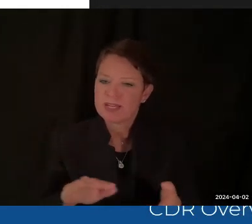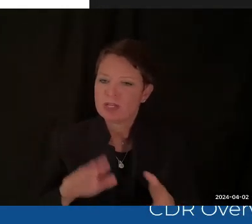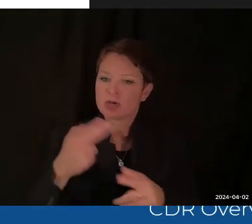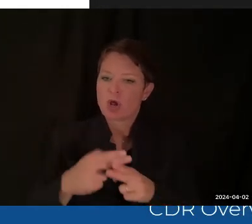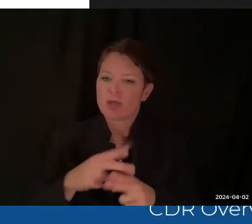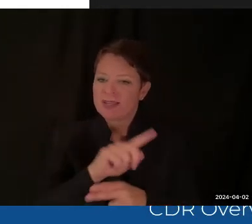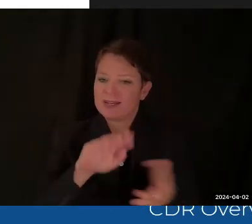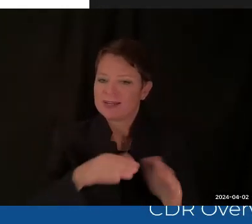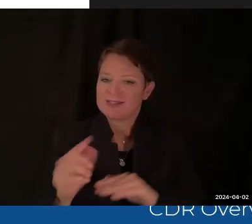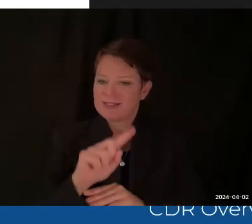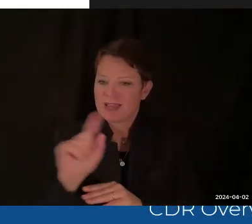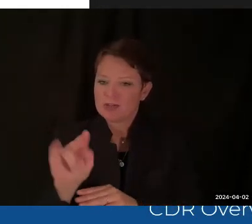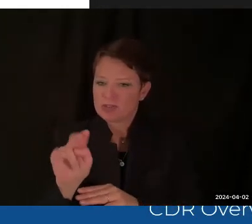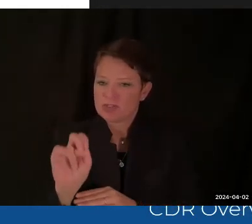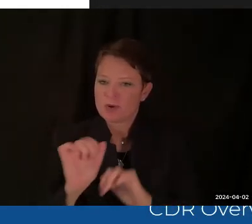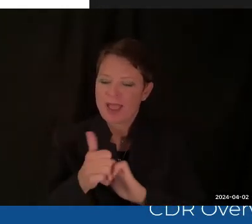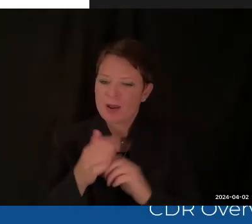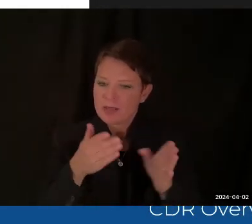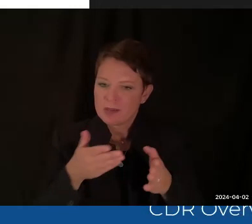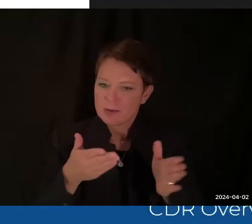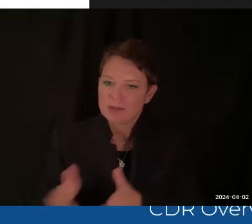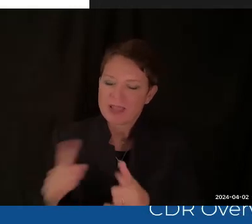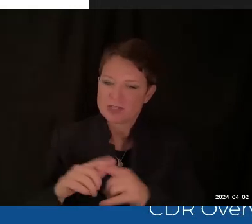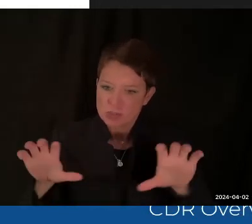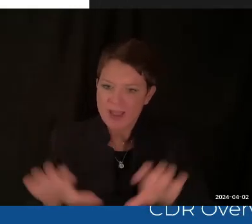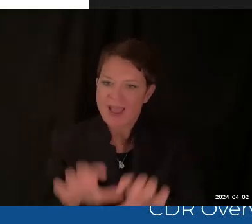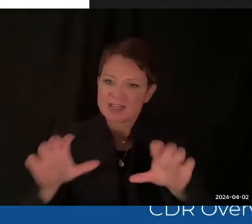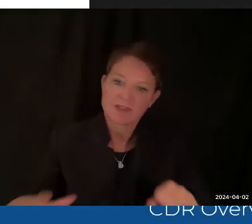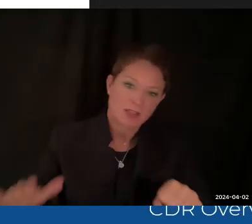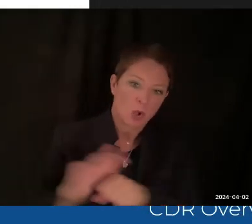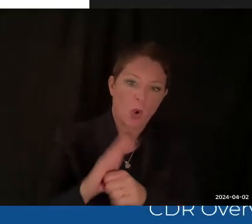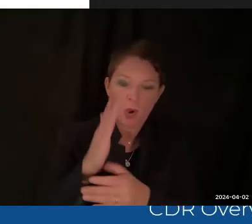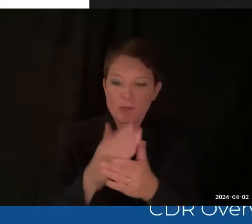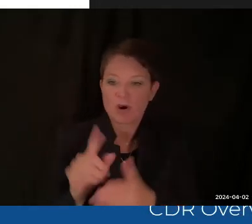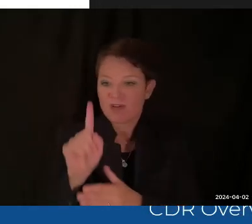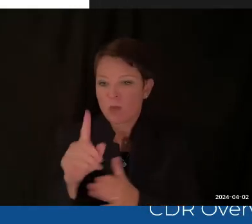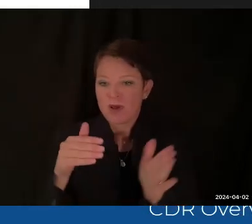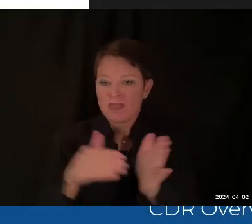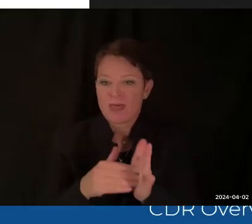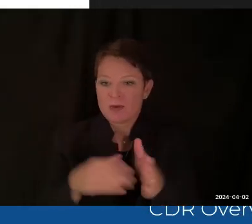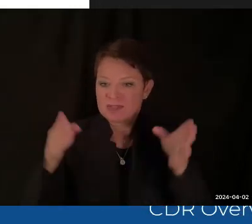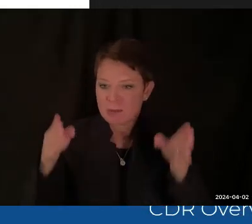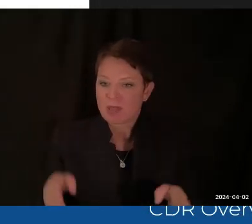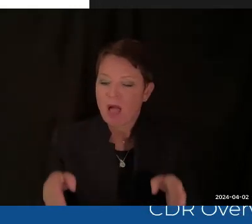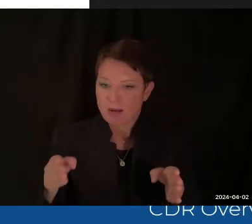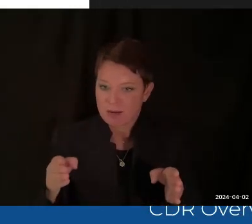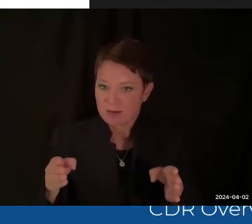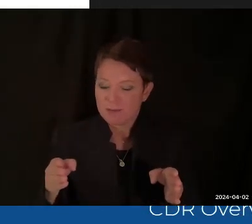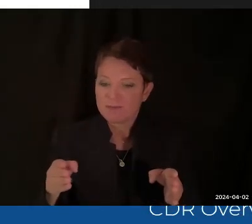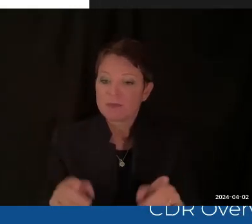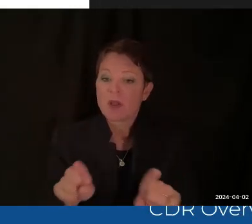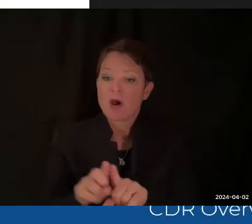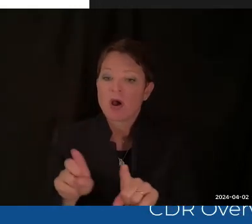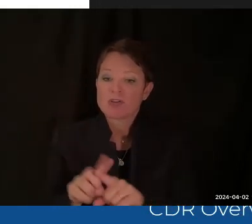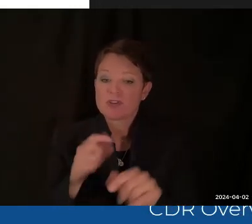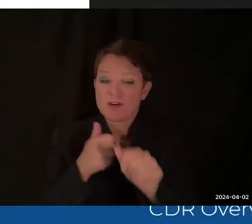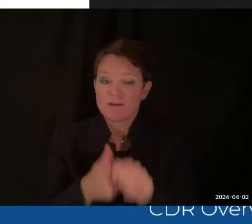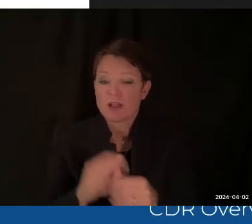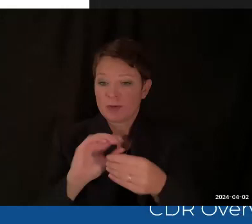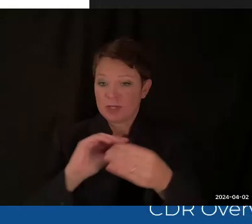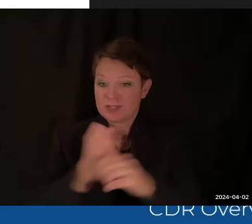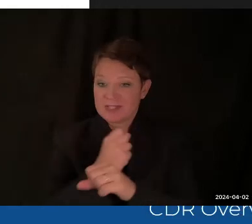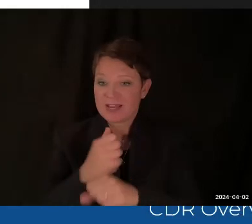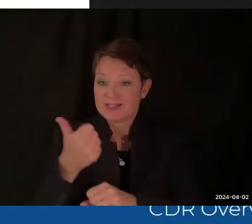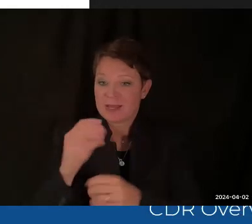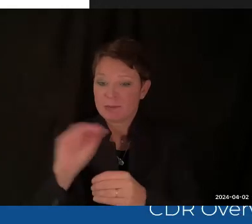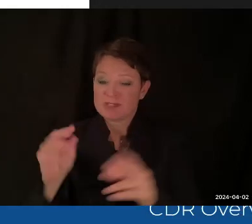zone, how do you plan to activate the whole part of the 1000 block of Market Street? Also, according to your stats, 10%